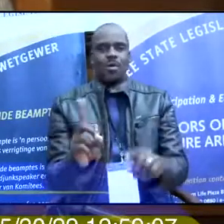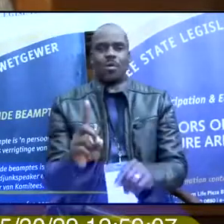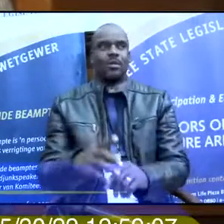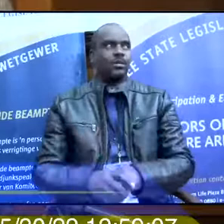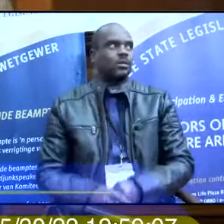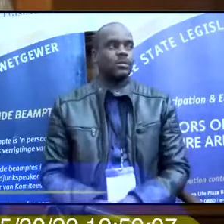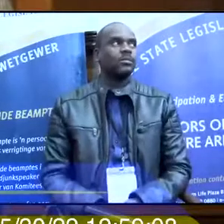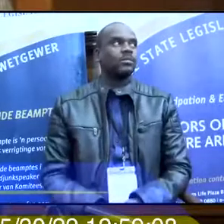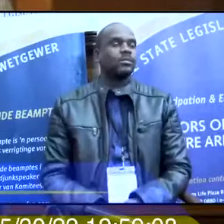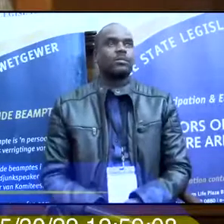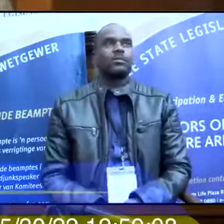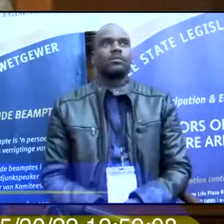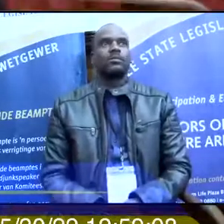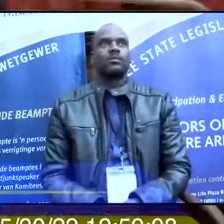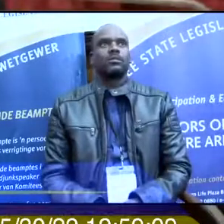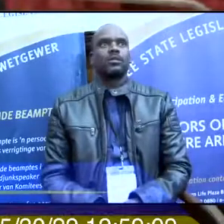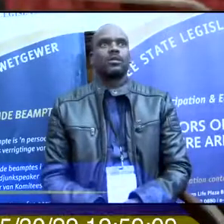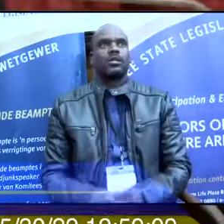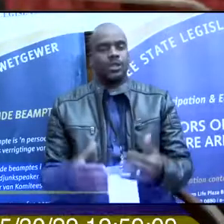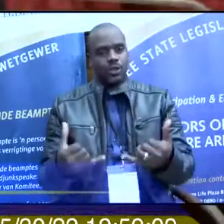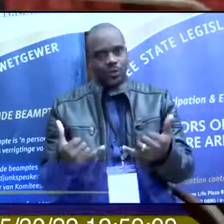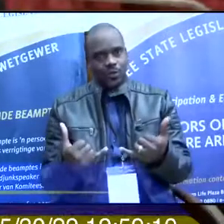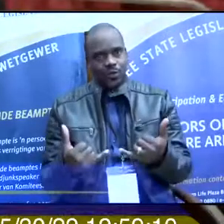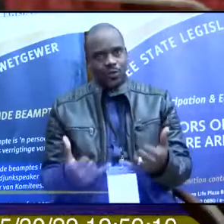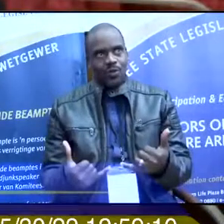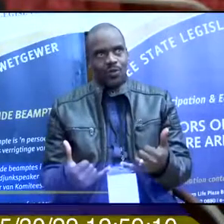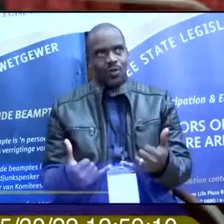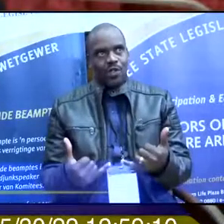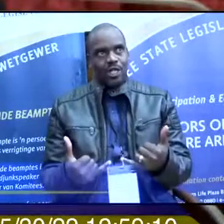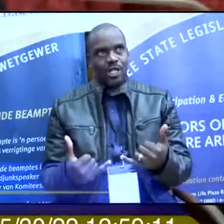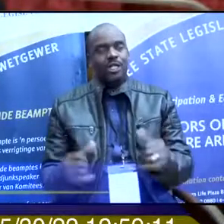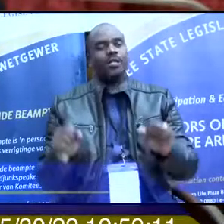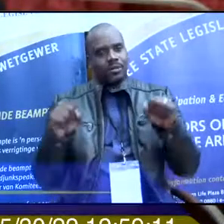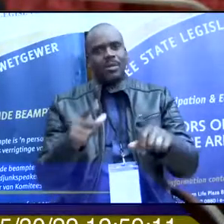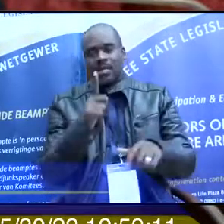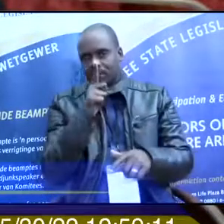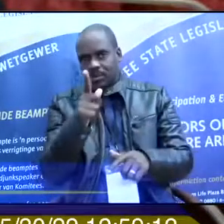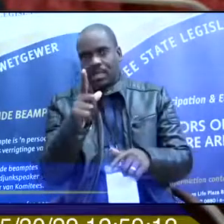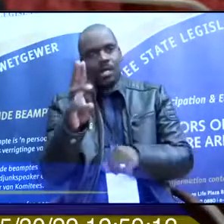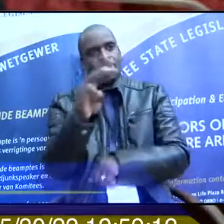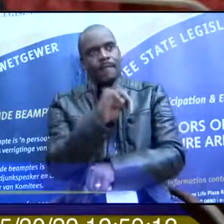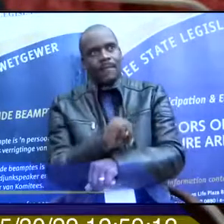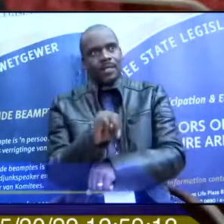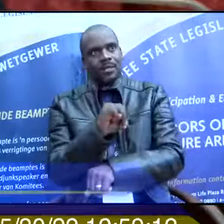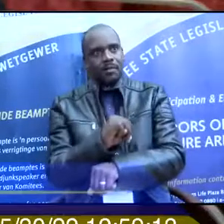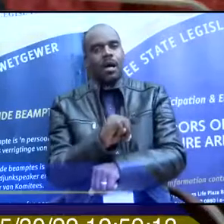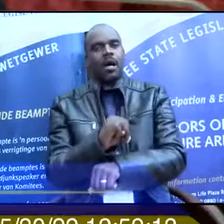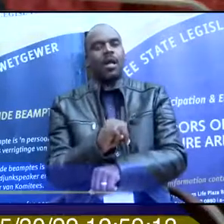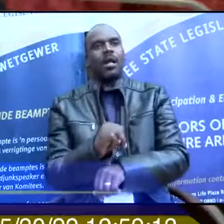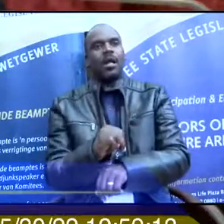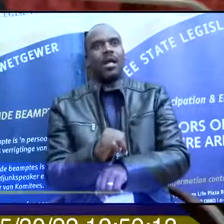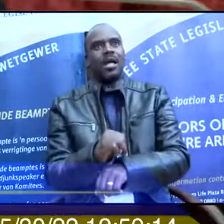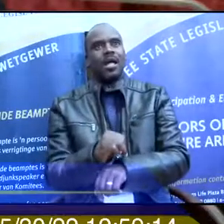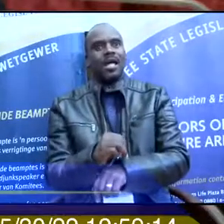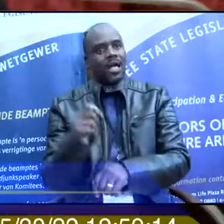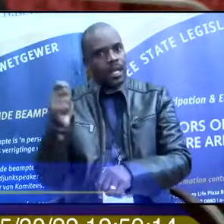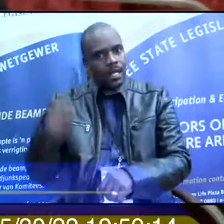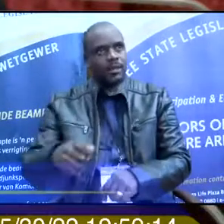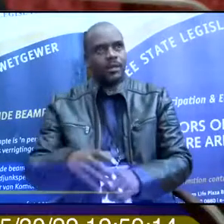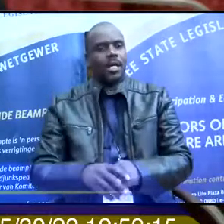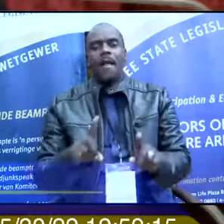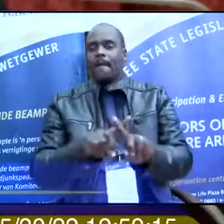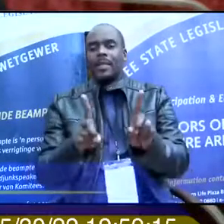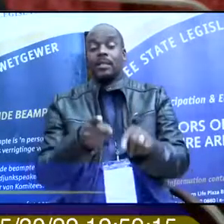in church so they are able to touch their municipal managers so but these poor